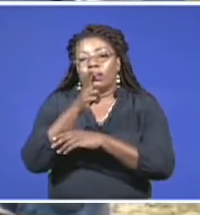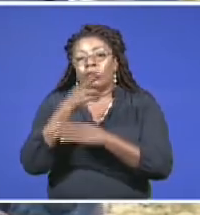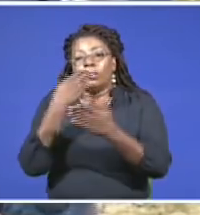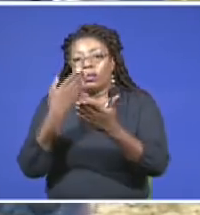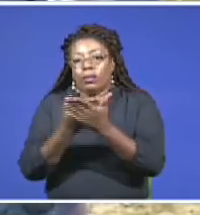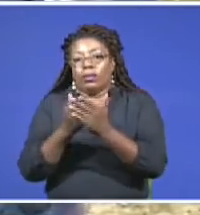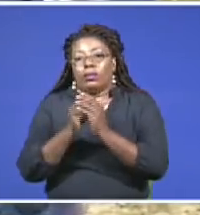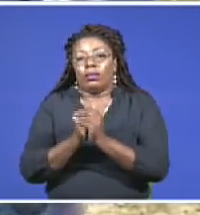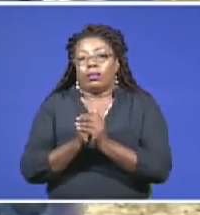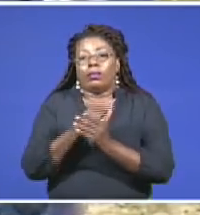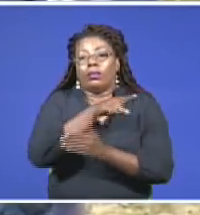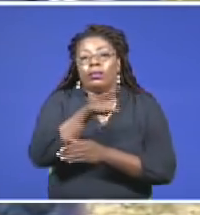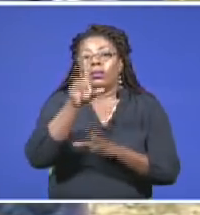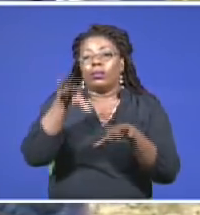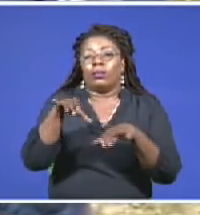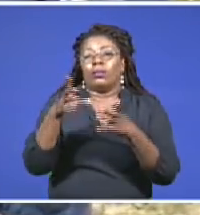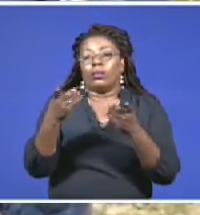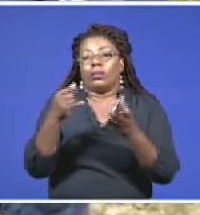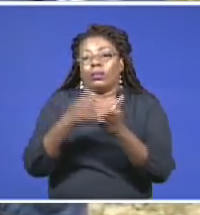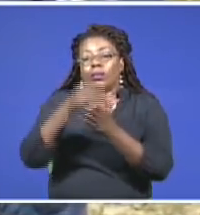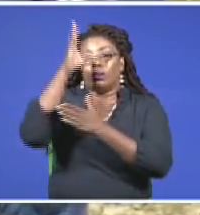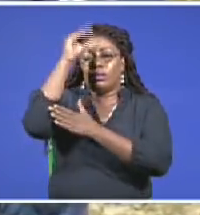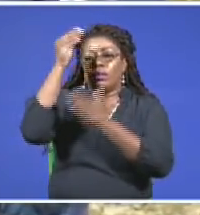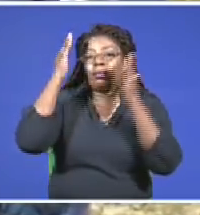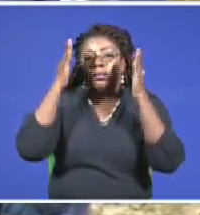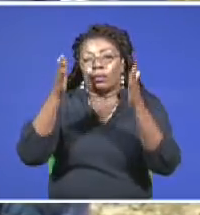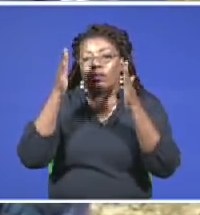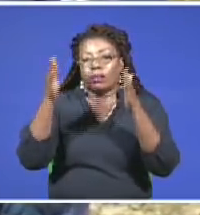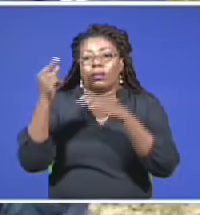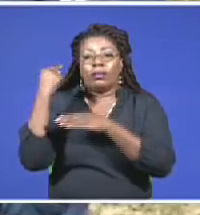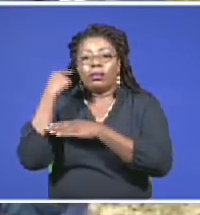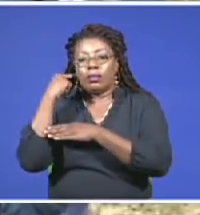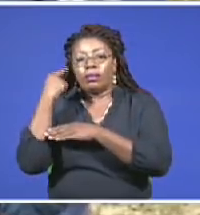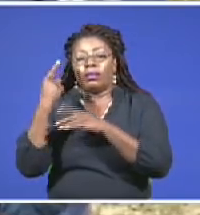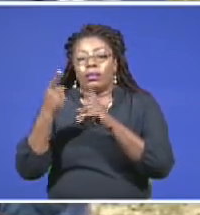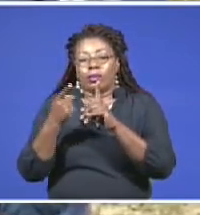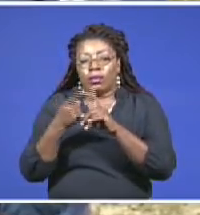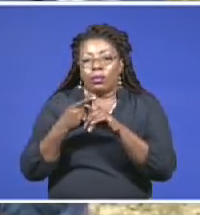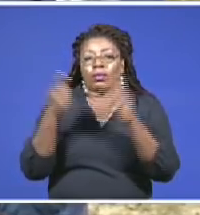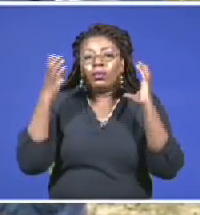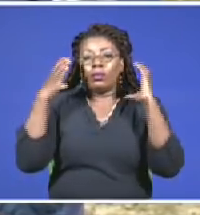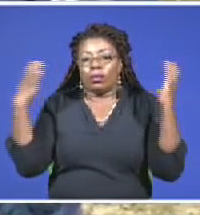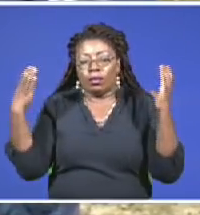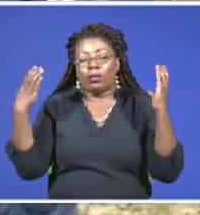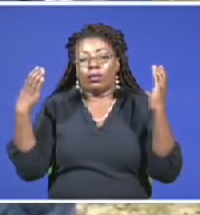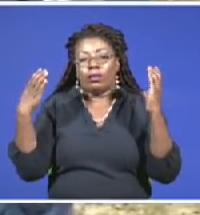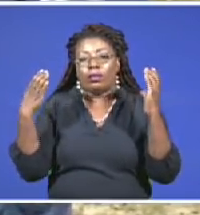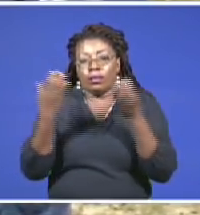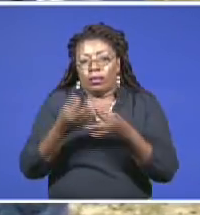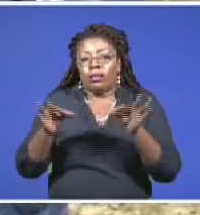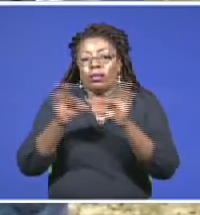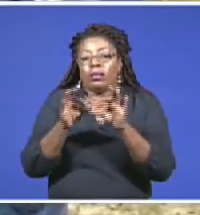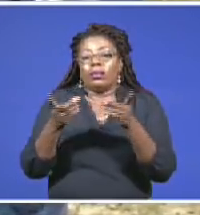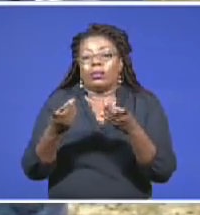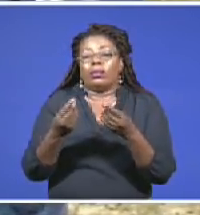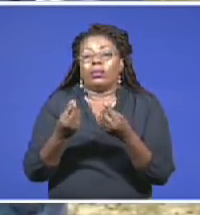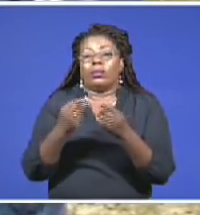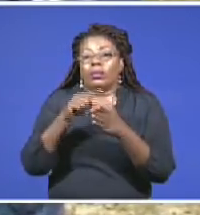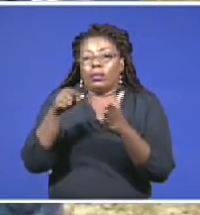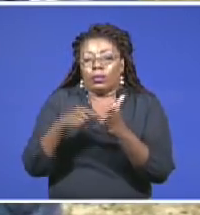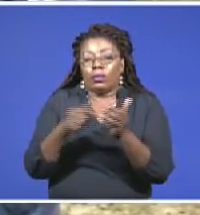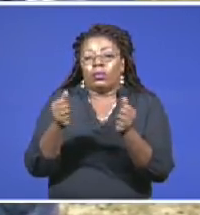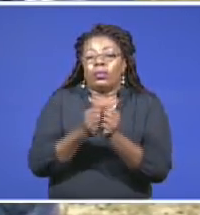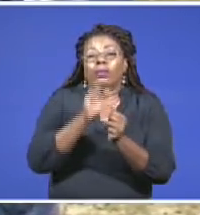You can do it, boys. Make us all proud. Pay attention. Listen to all those who are coaching you, but most importantly, continue to do this along with